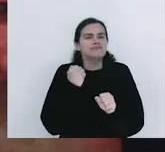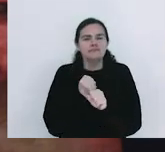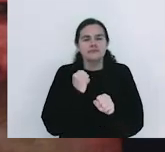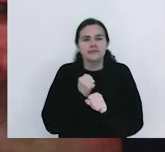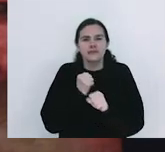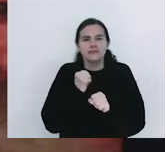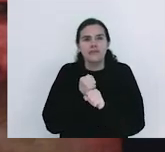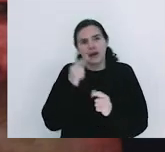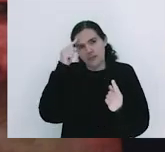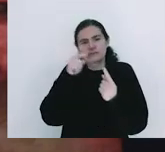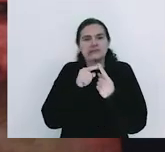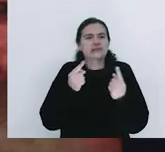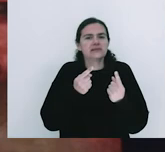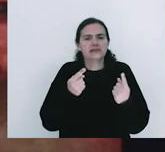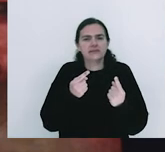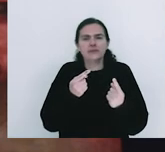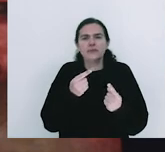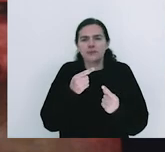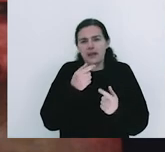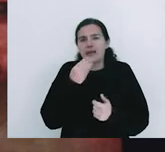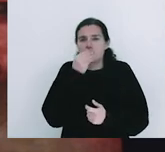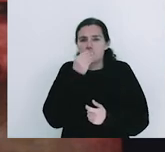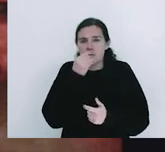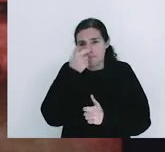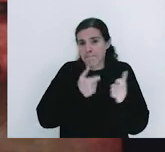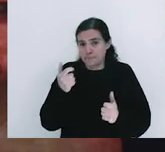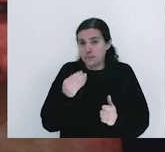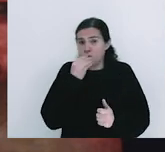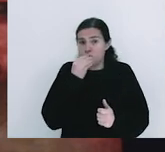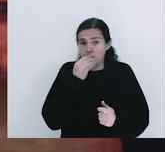which is about cannibalism,